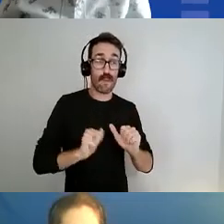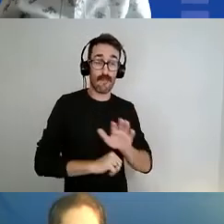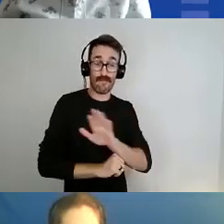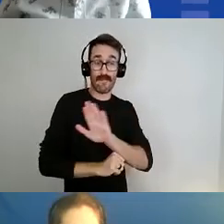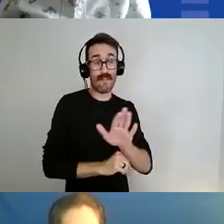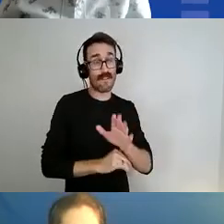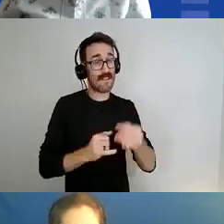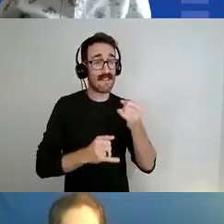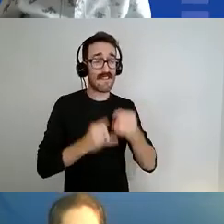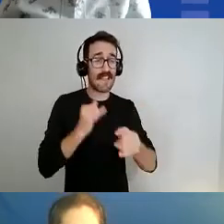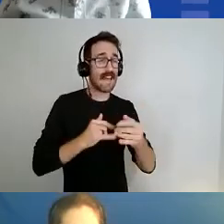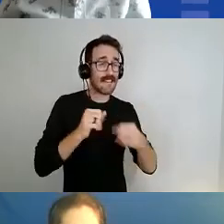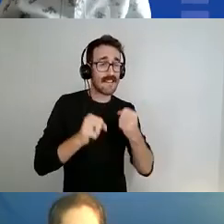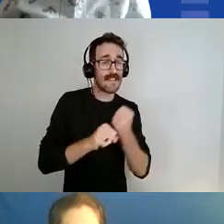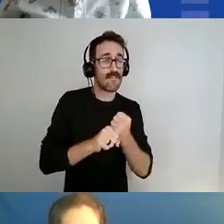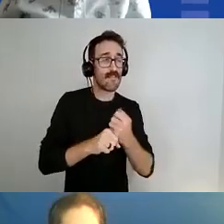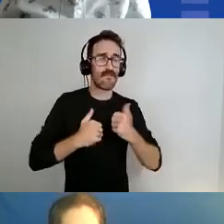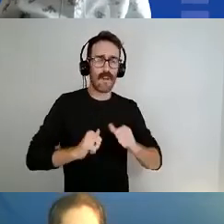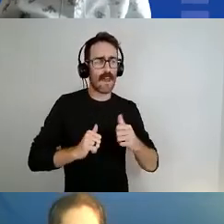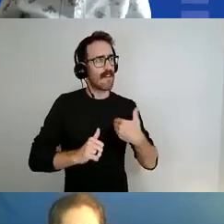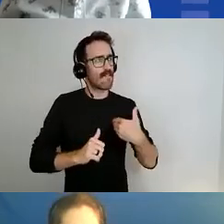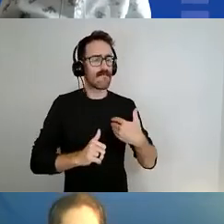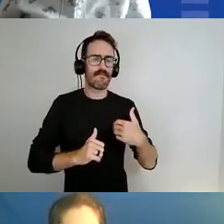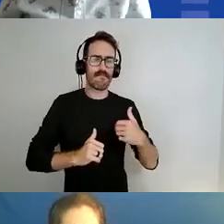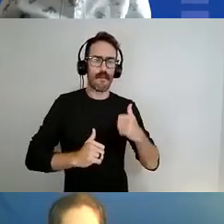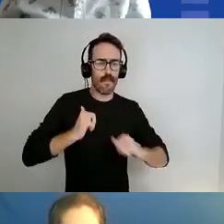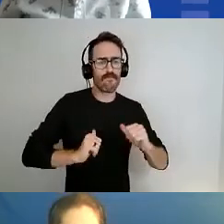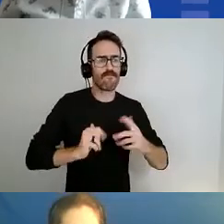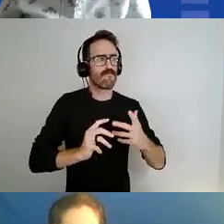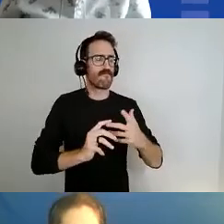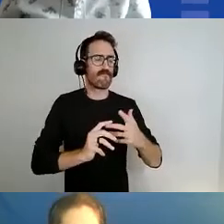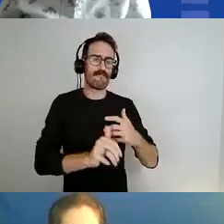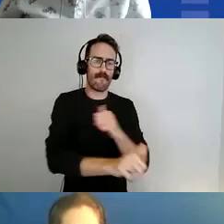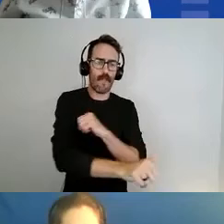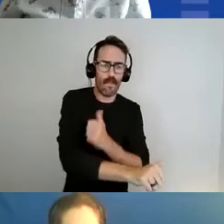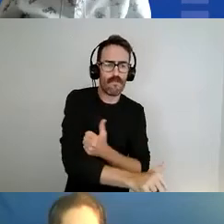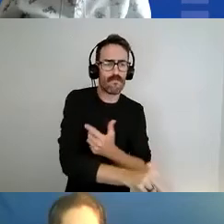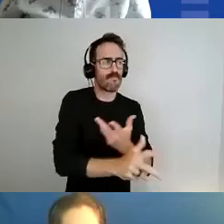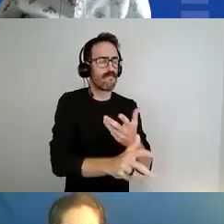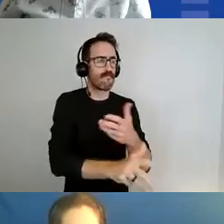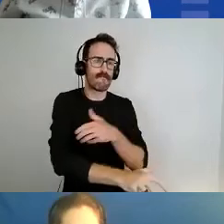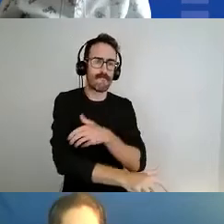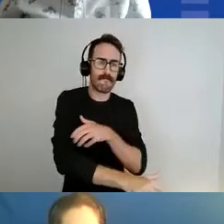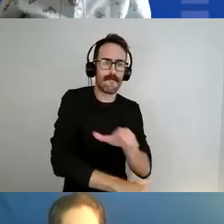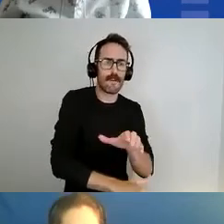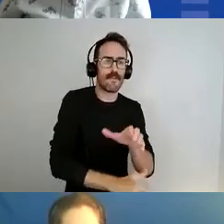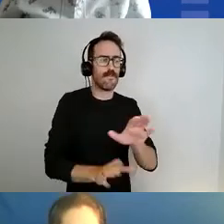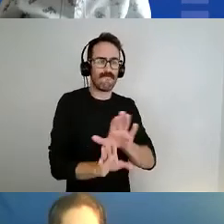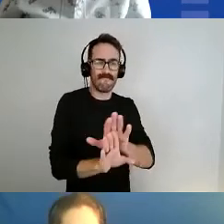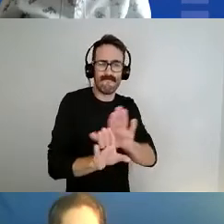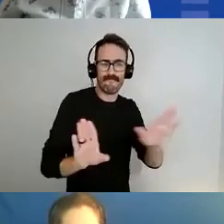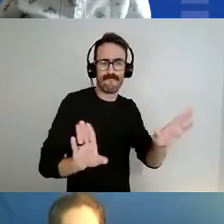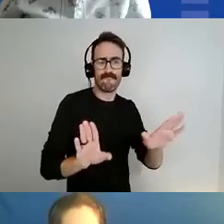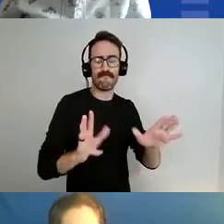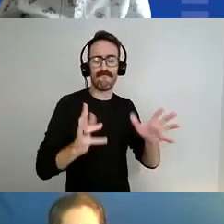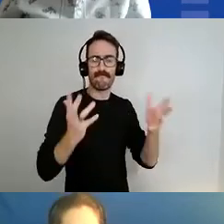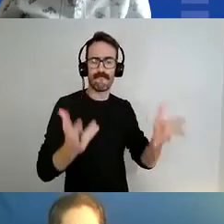with dignity and autonomy, and conversations around